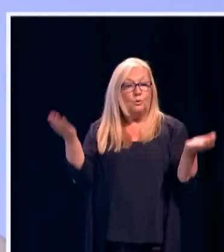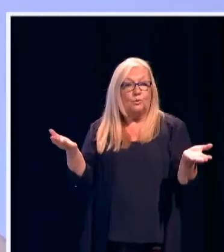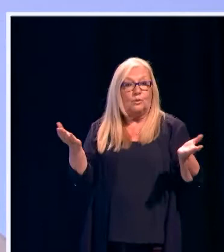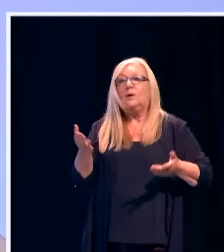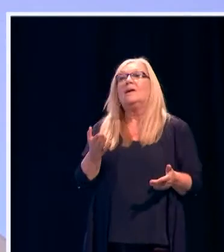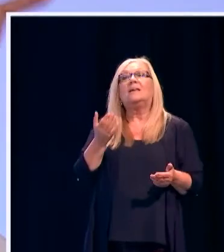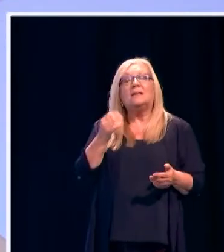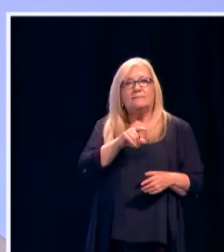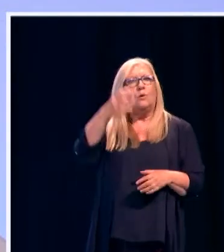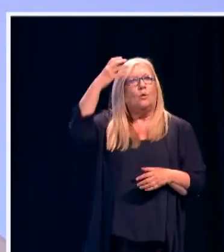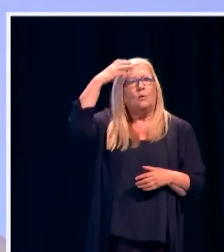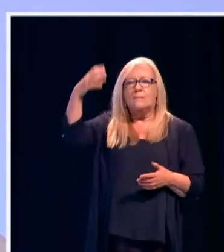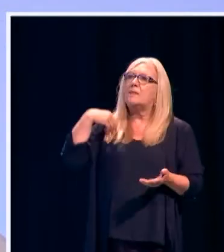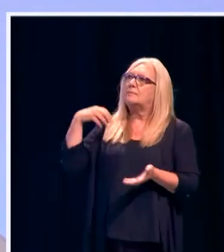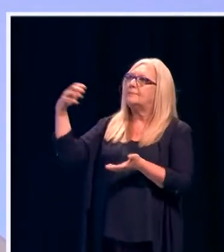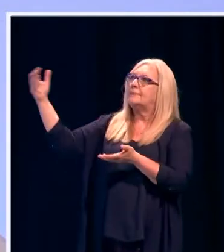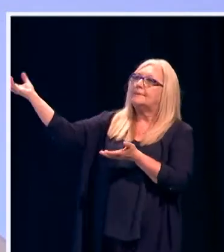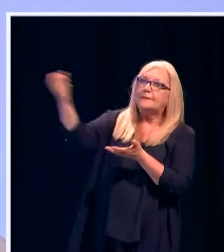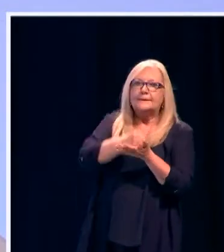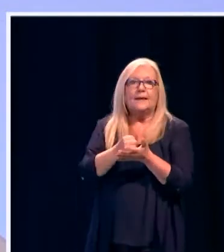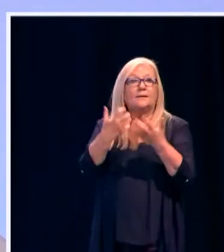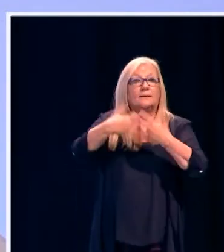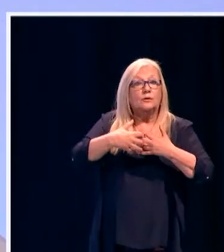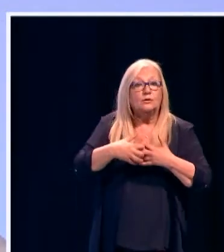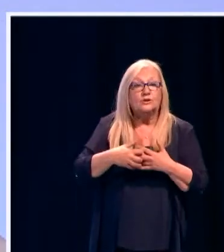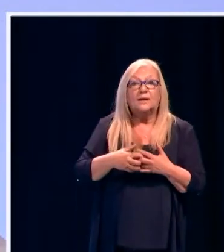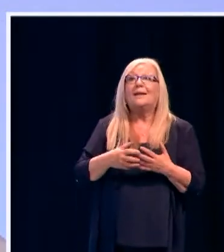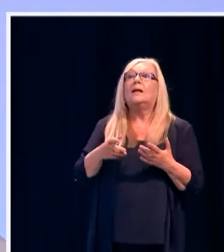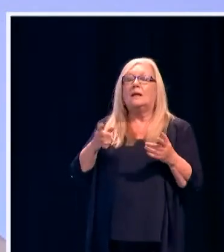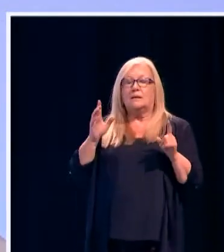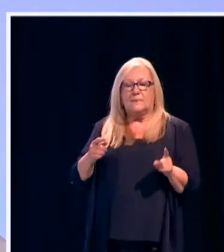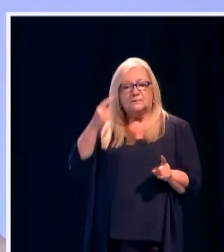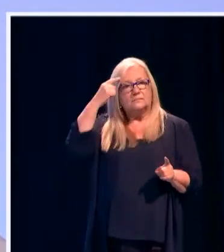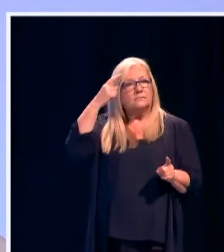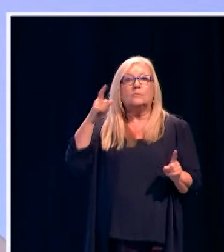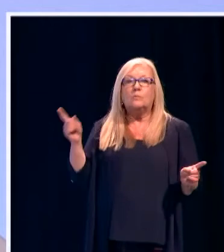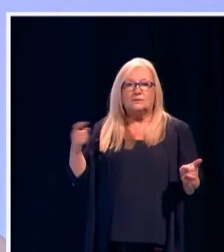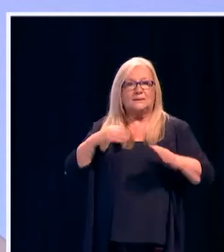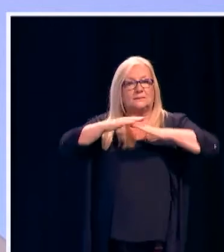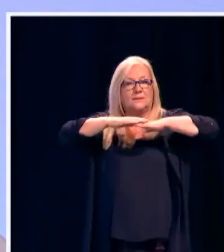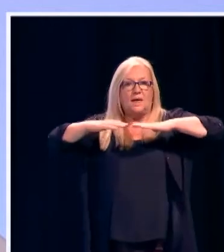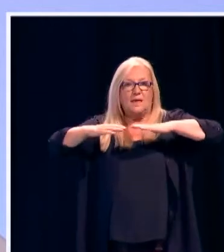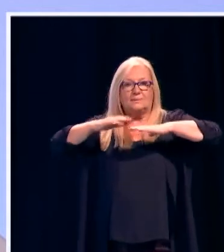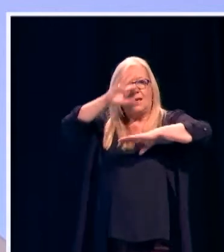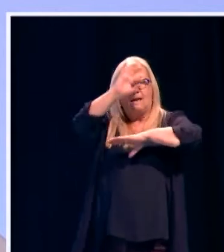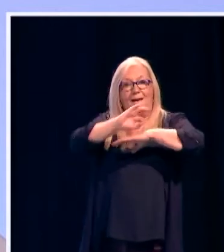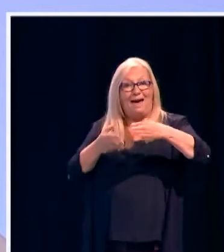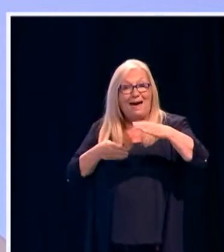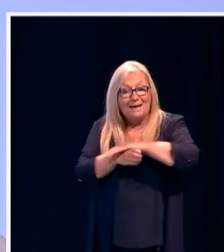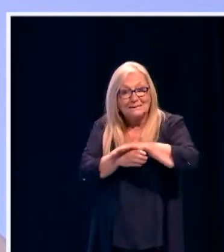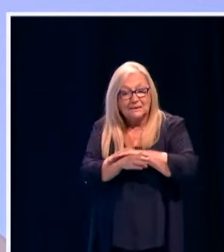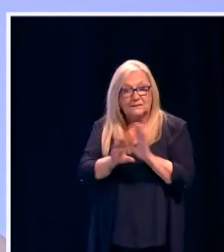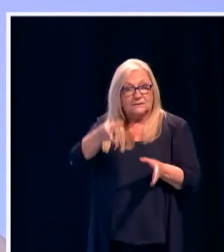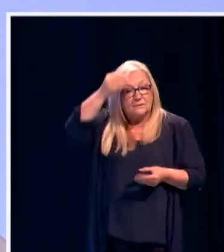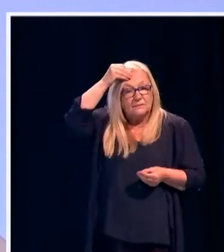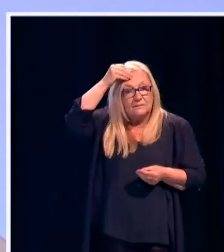technology, when anyone is procuring technology, that they're implementing the accessibility standards to buy accessible tech, to make sure that it's one of those things that's